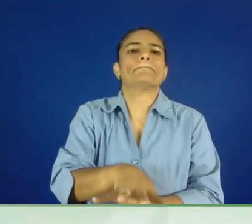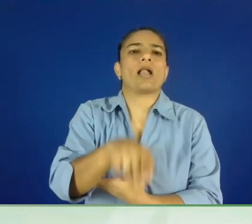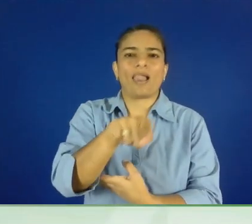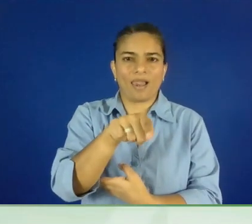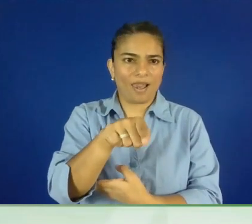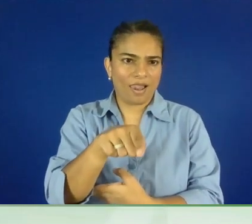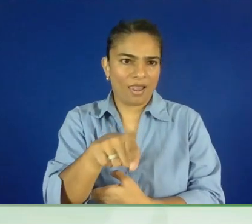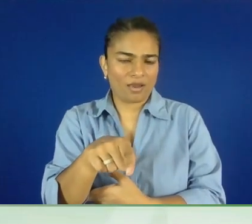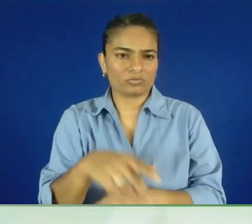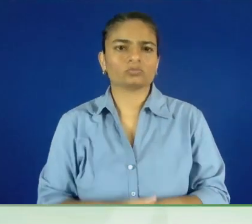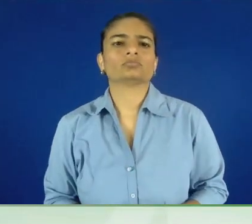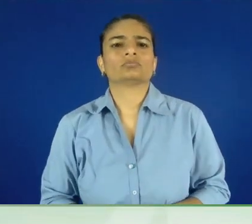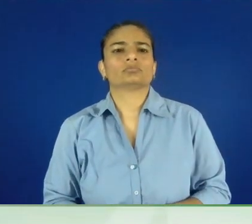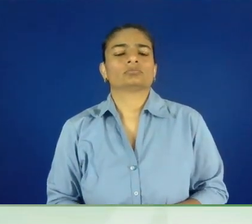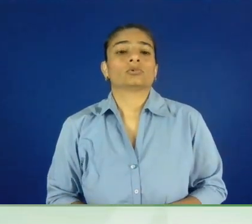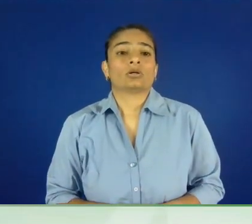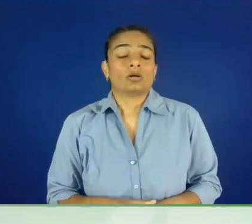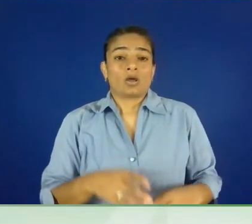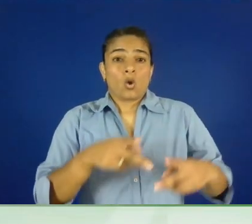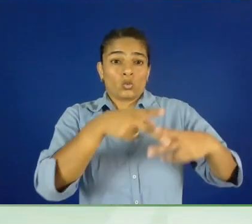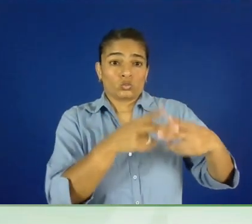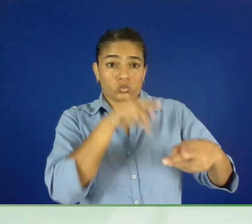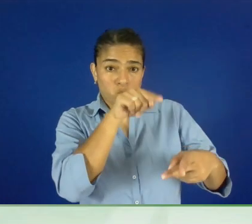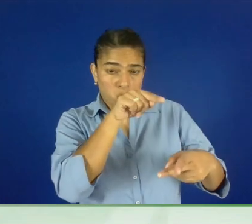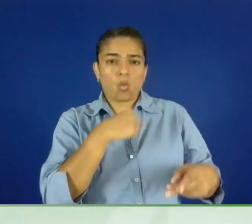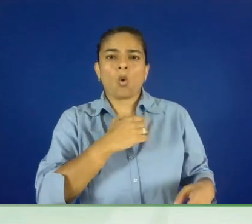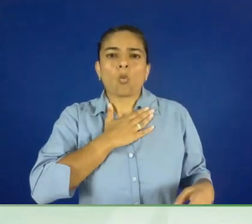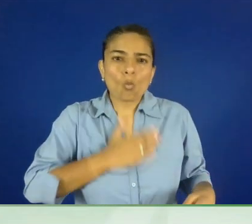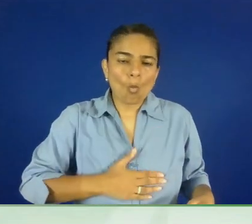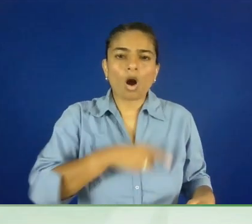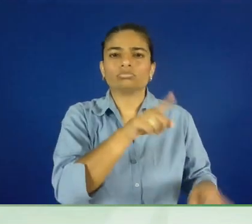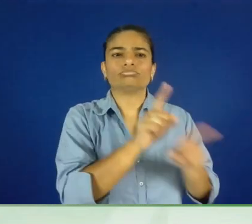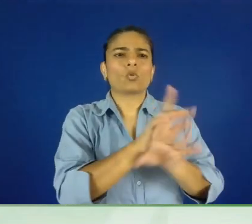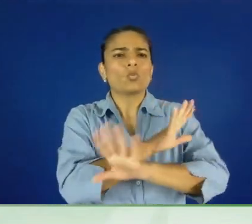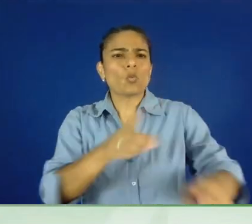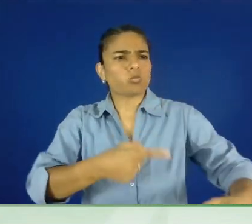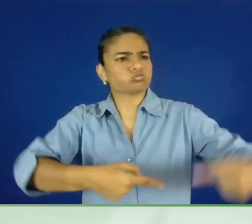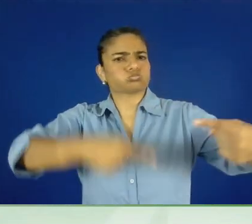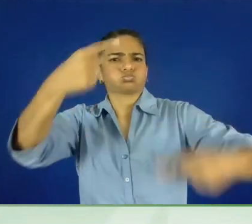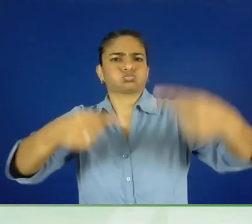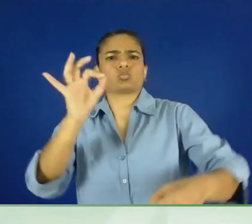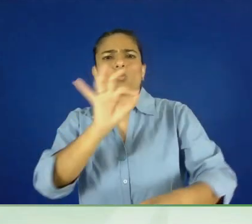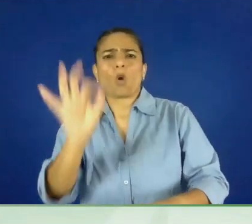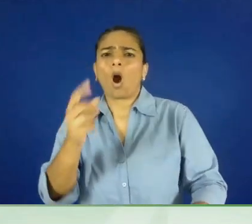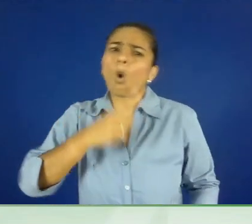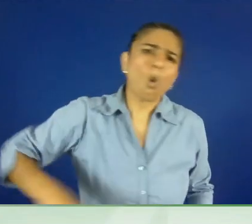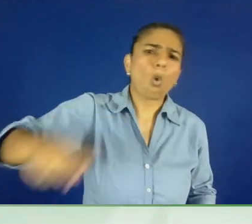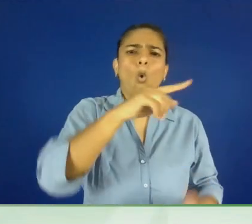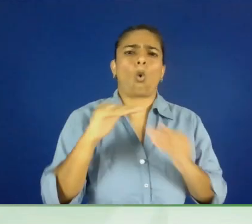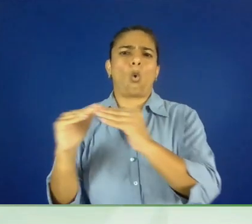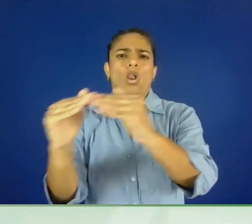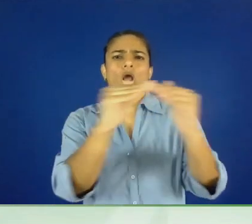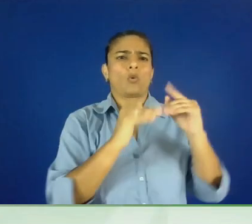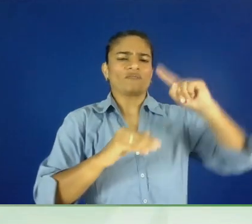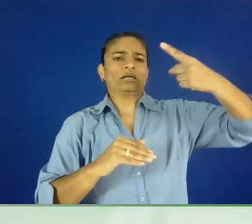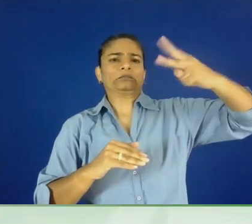on an equal basis because they couldn't get in the first place. And is anybody doing it well? I couldn't find any. Please tell me somebody is.